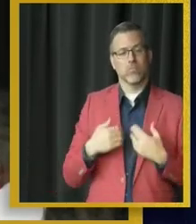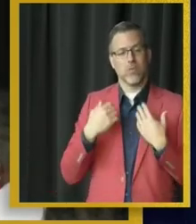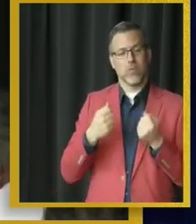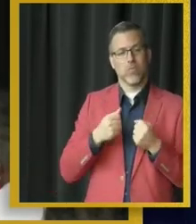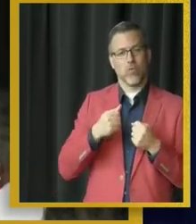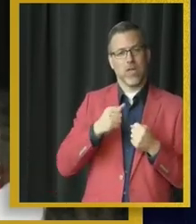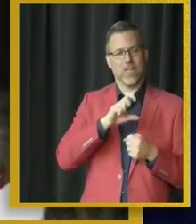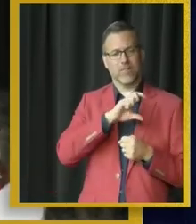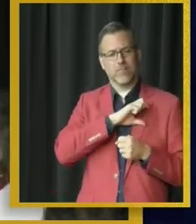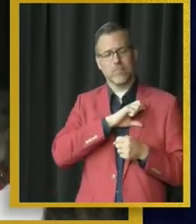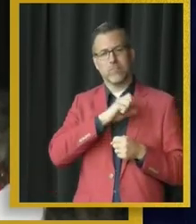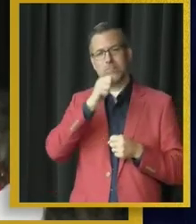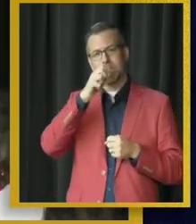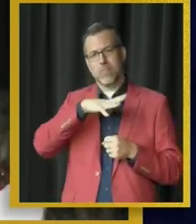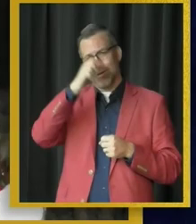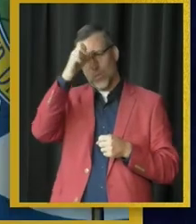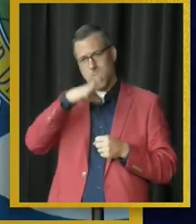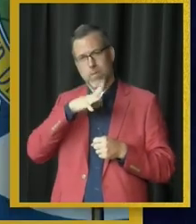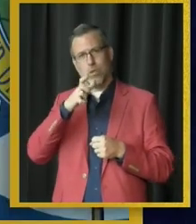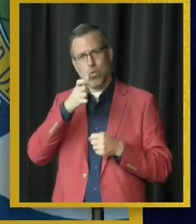day.